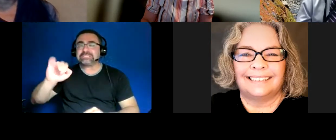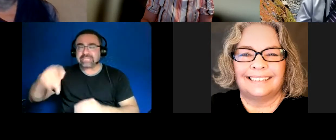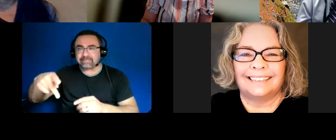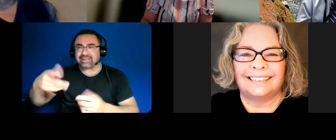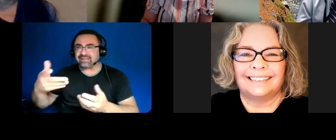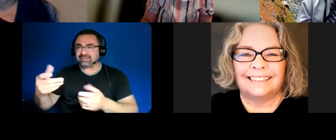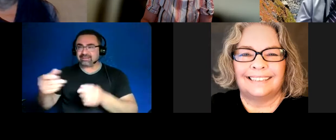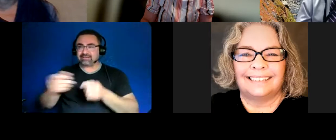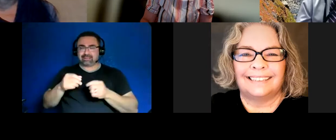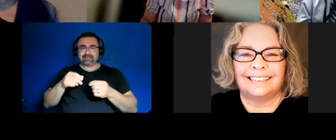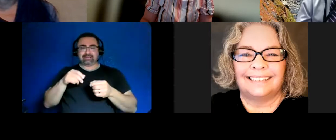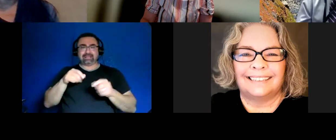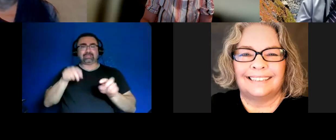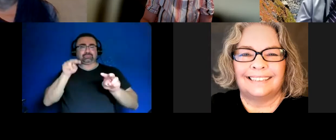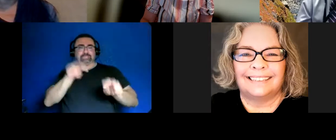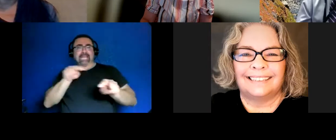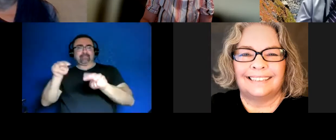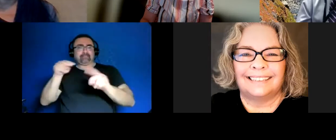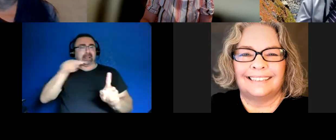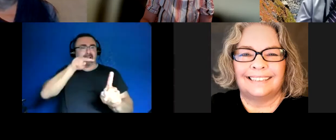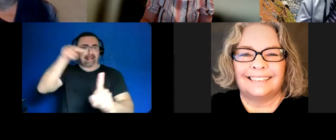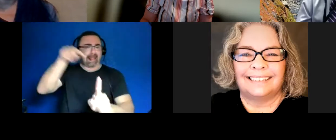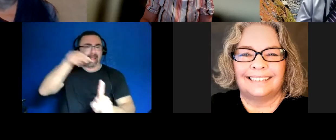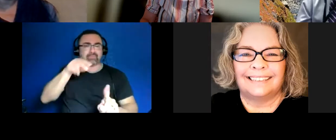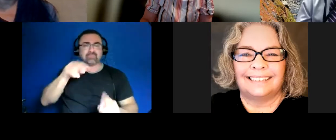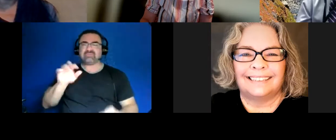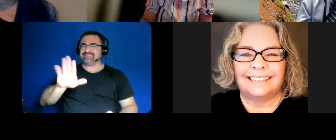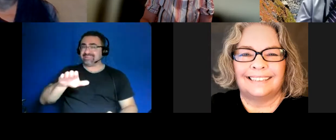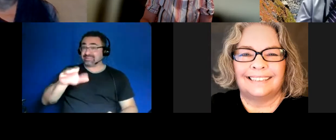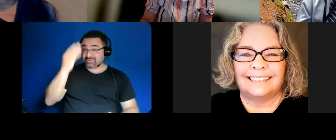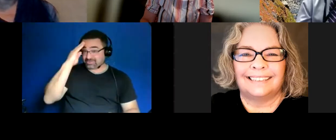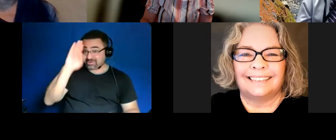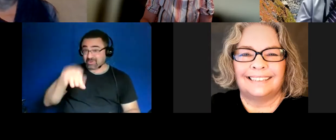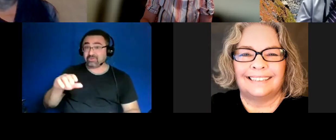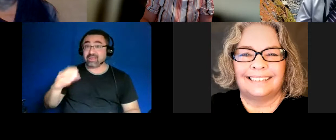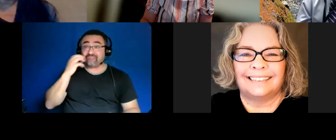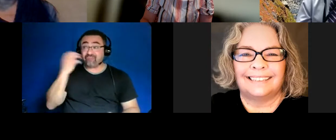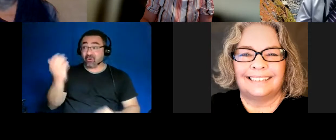their pocket that has microchips in it tracing you, and so